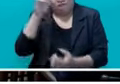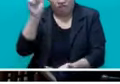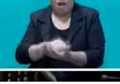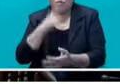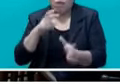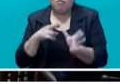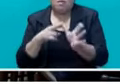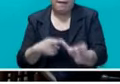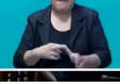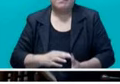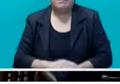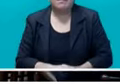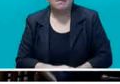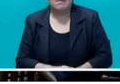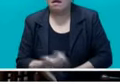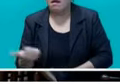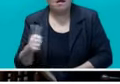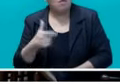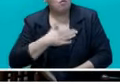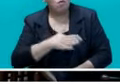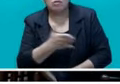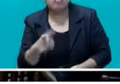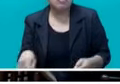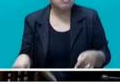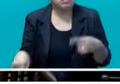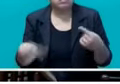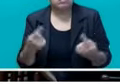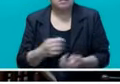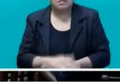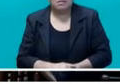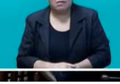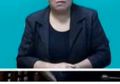Is there anyone wishing to take the floor? Honourable